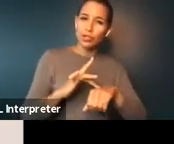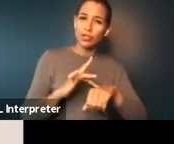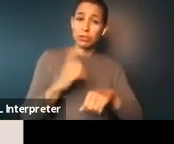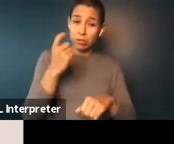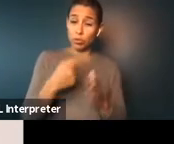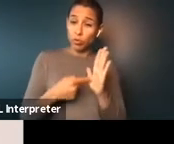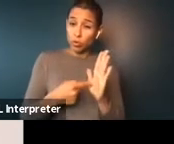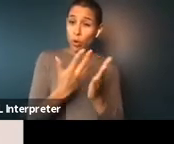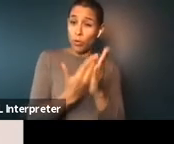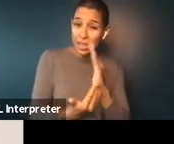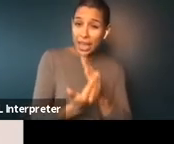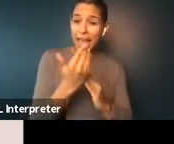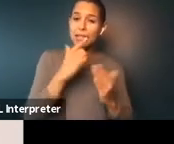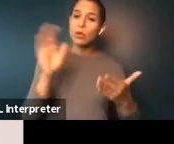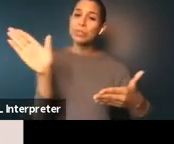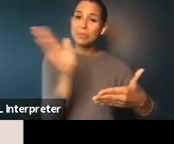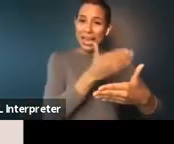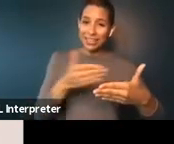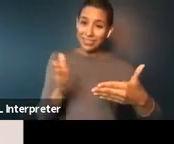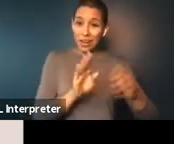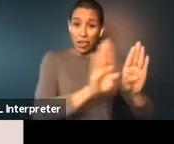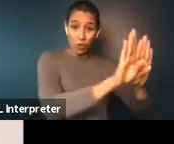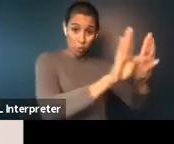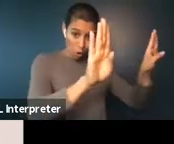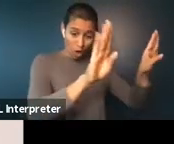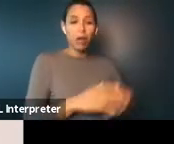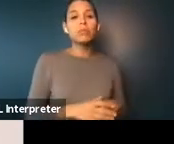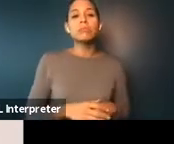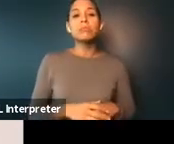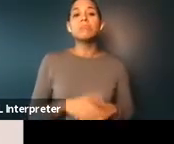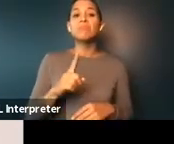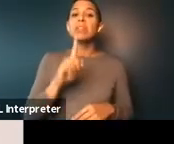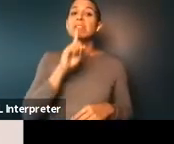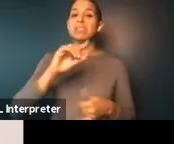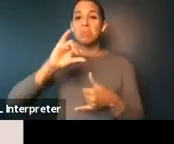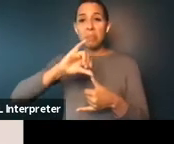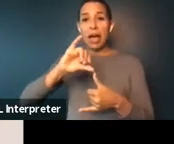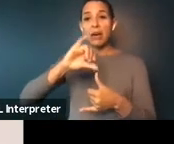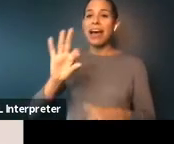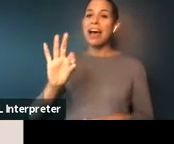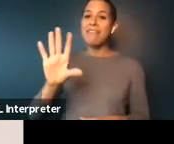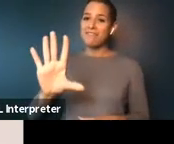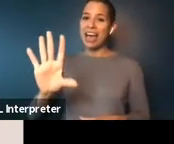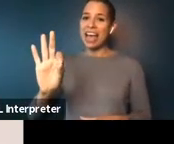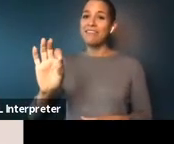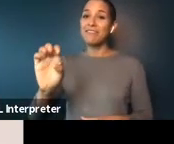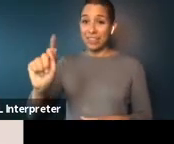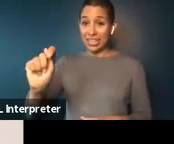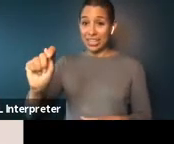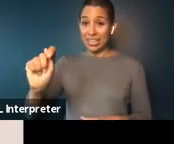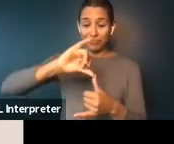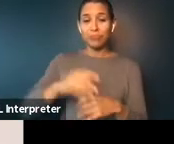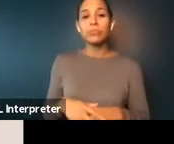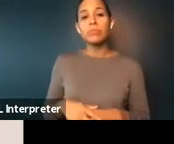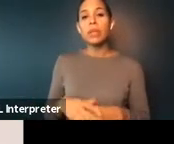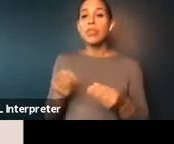painted directly on the wall. Um, the image is about five feet and, um, the material for the